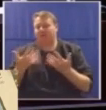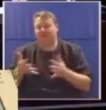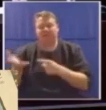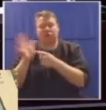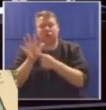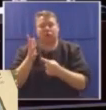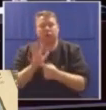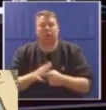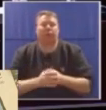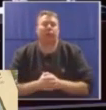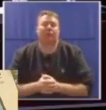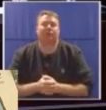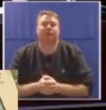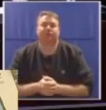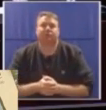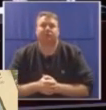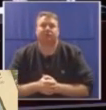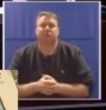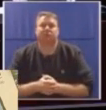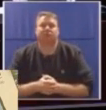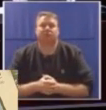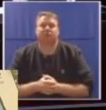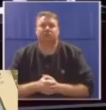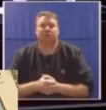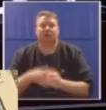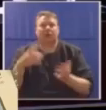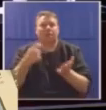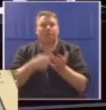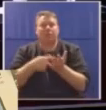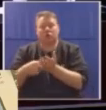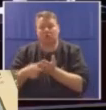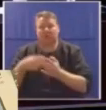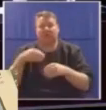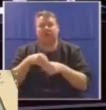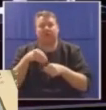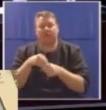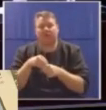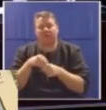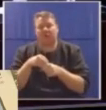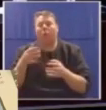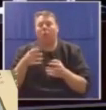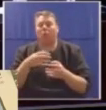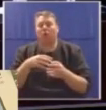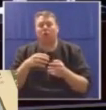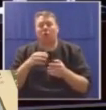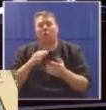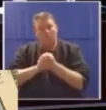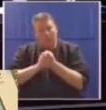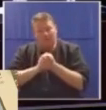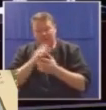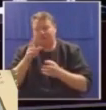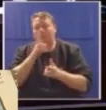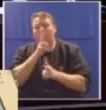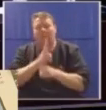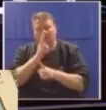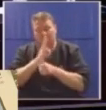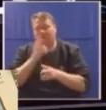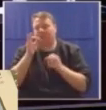here and published. These pledges consist of a combination of concessional,